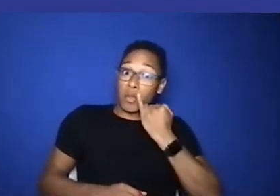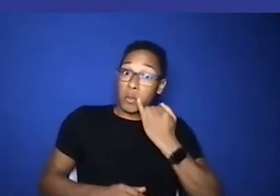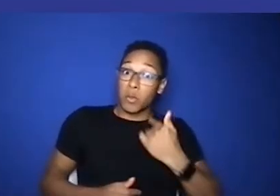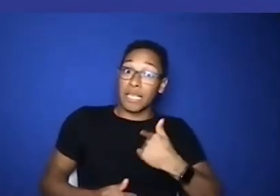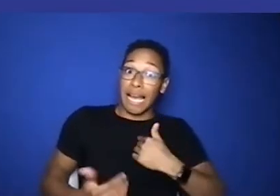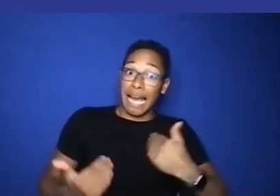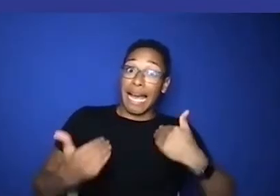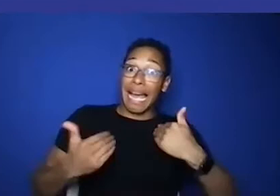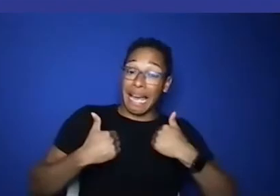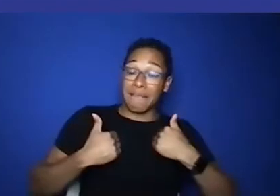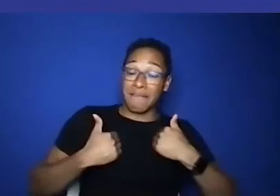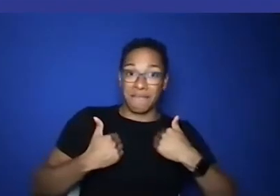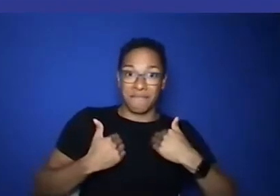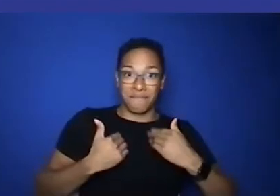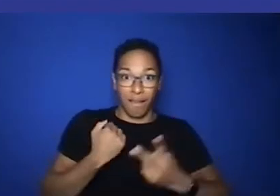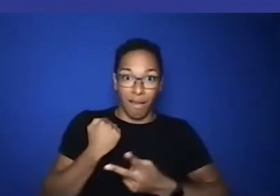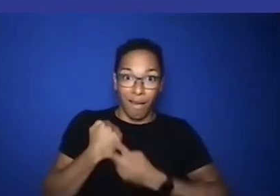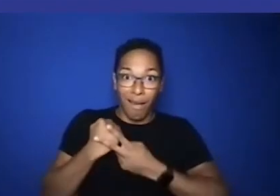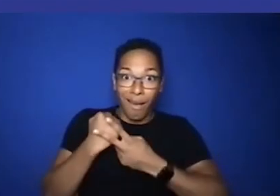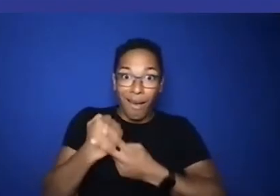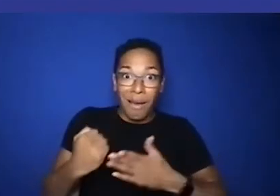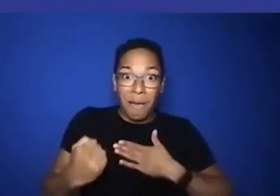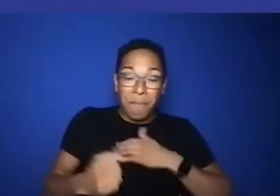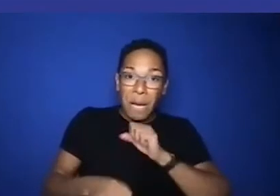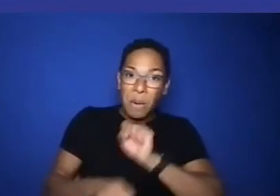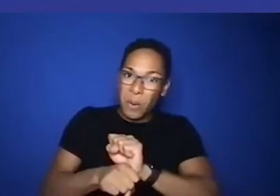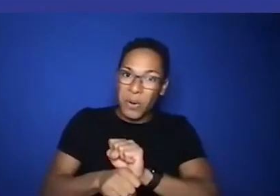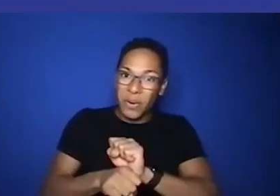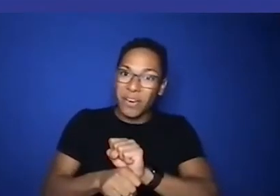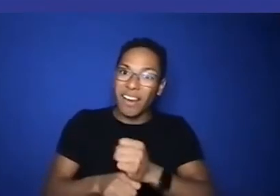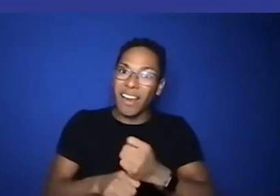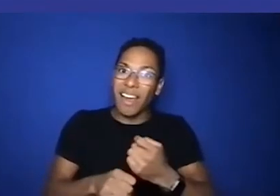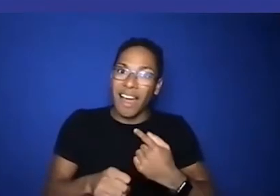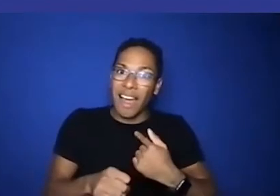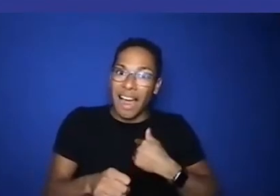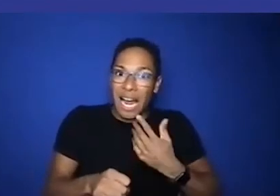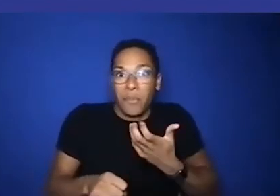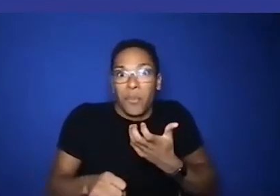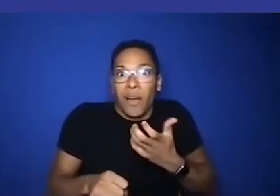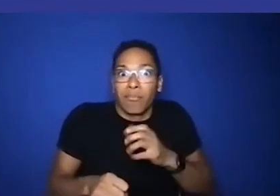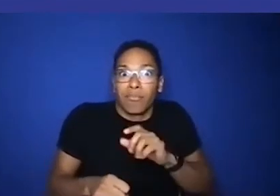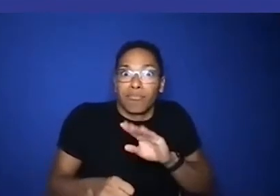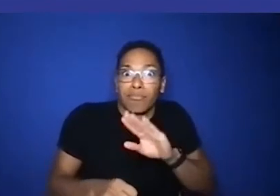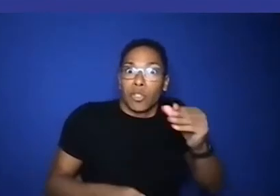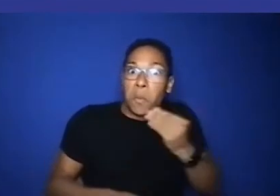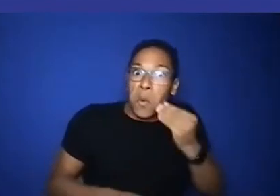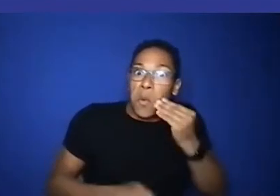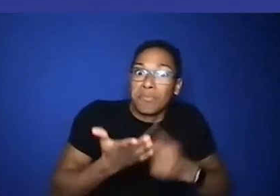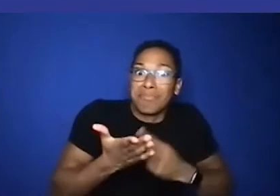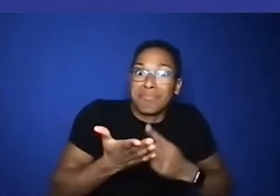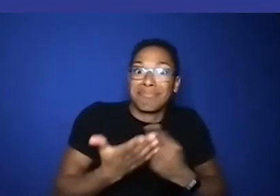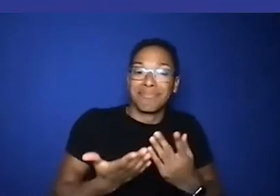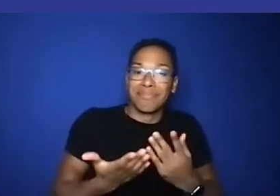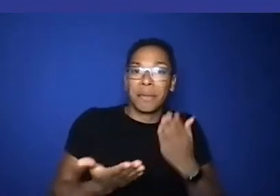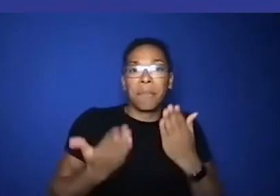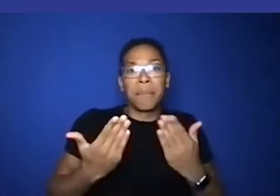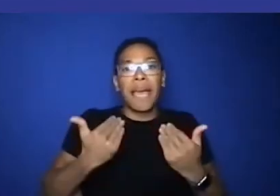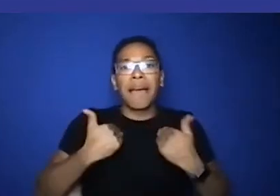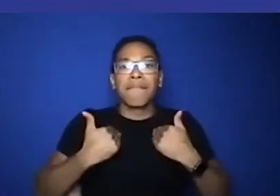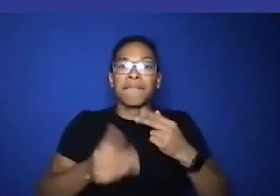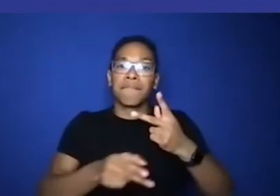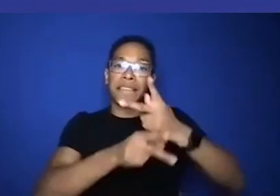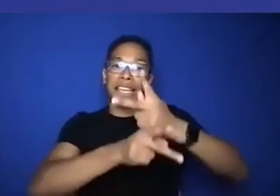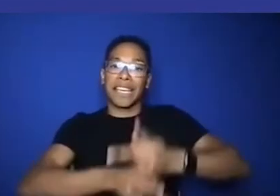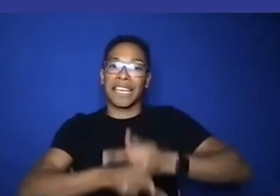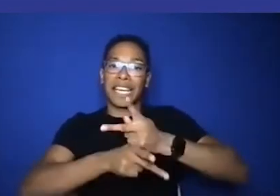work, that I would want it to go home sometimes and have caretakers specifically meant to come and